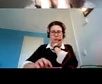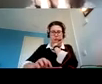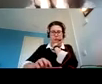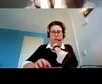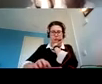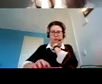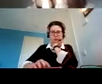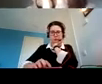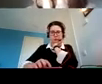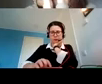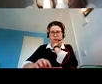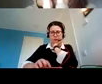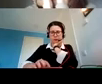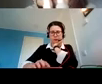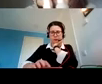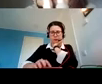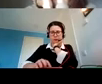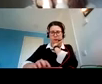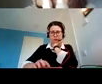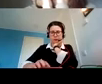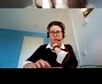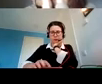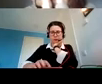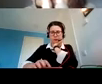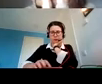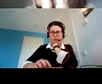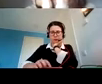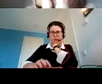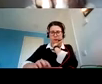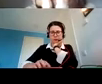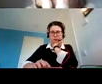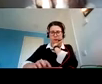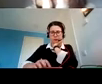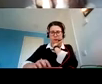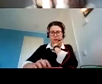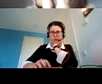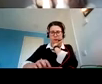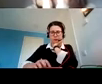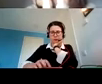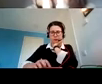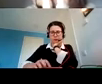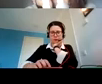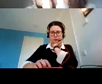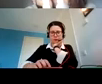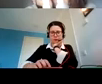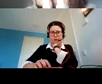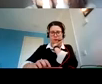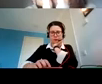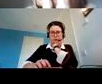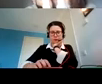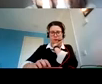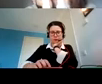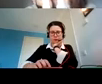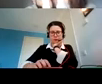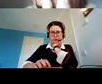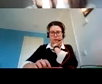principles. The second one is definitely skip. That is also quite interesting to know. And thus the very last part is